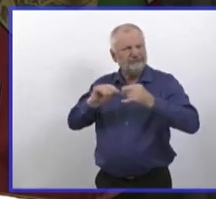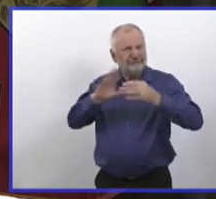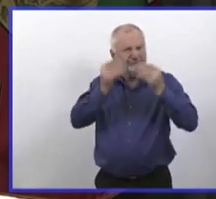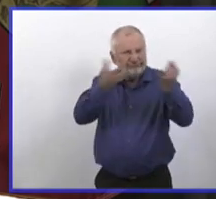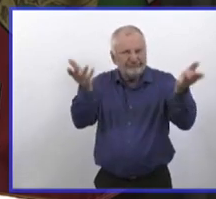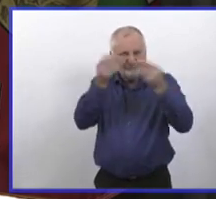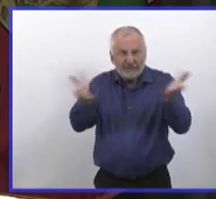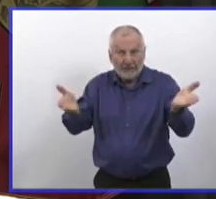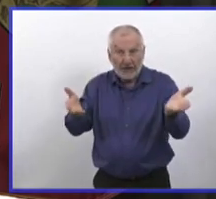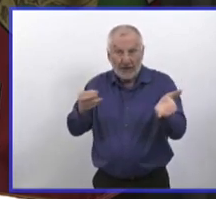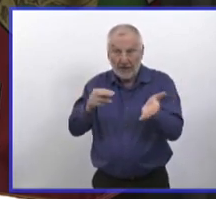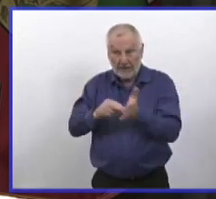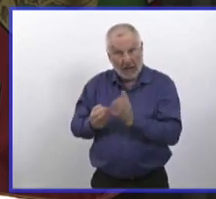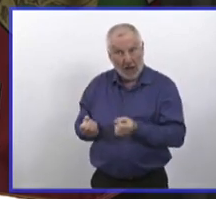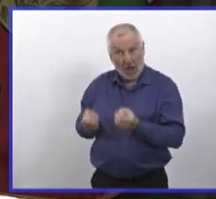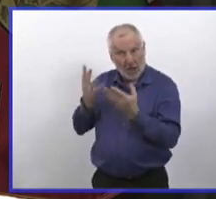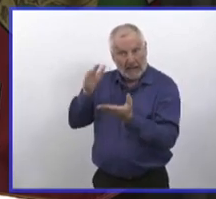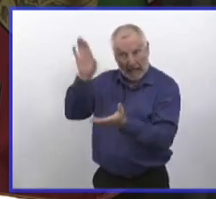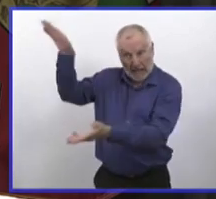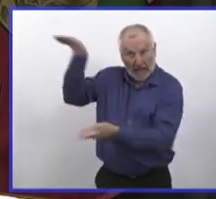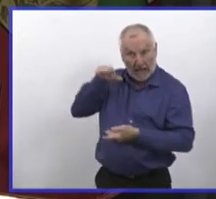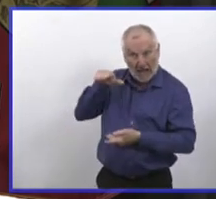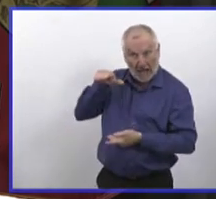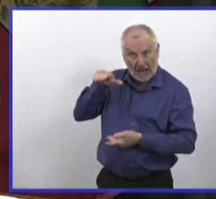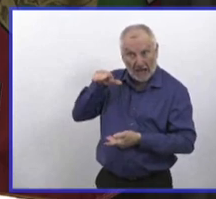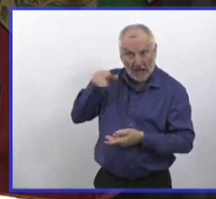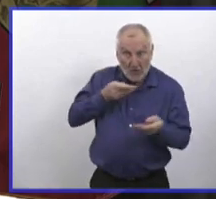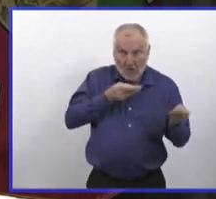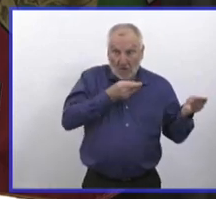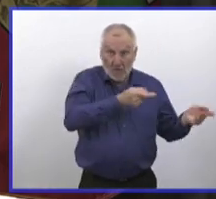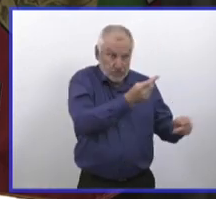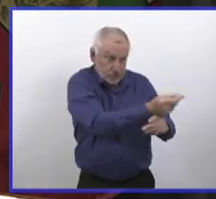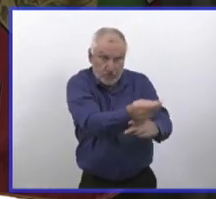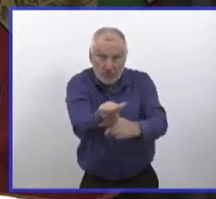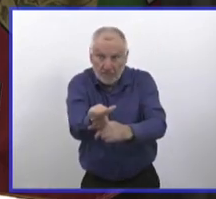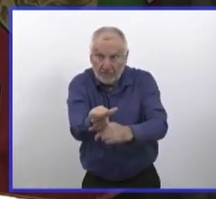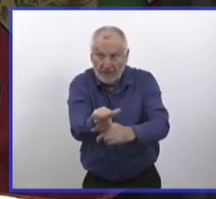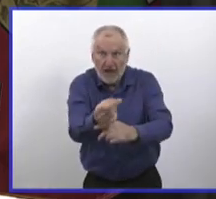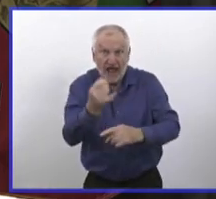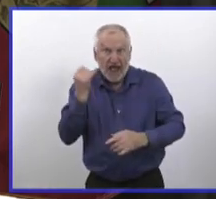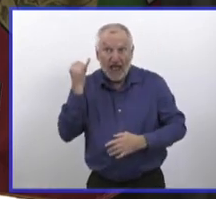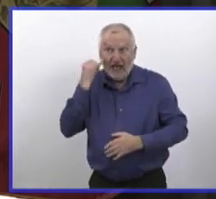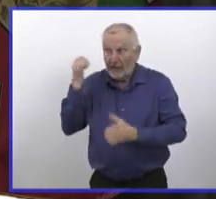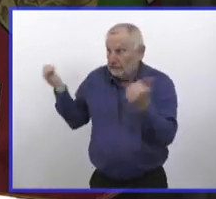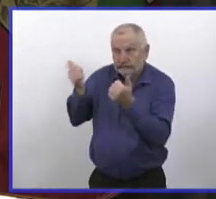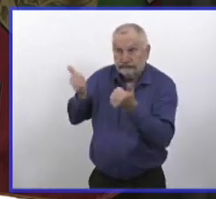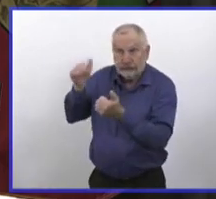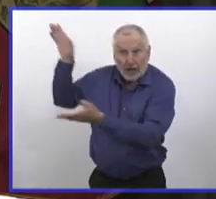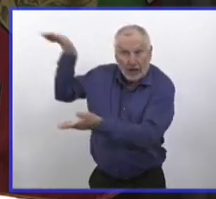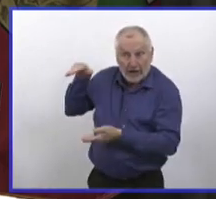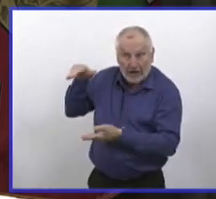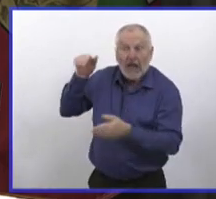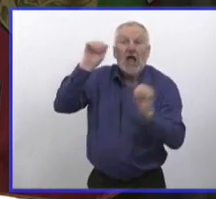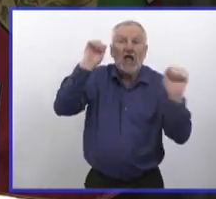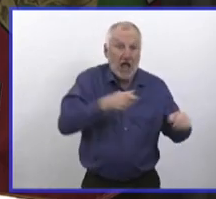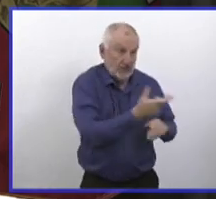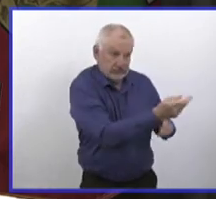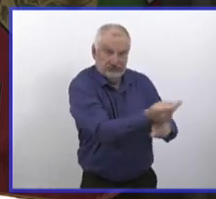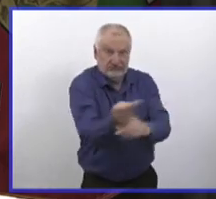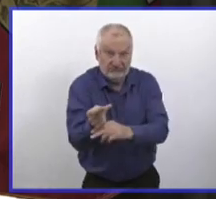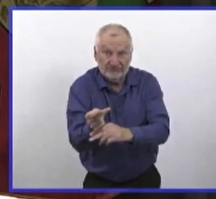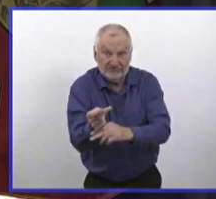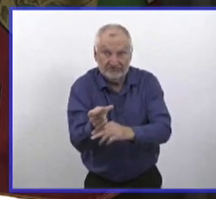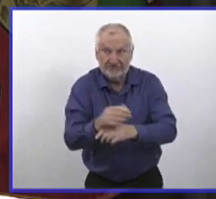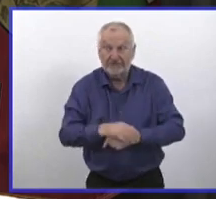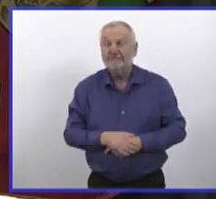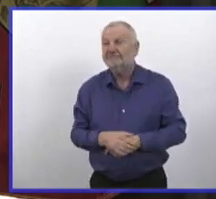of vaccine we could give in a day if supply wasn't an issue, if we could just turn on the tap.